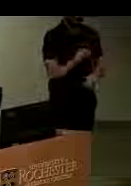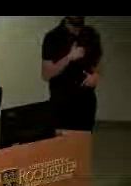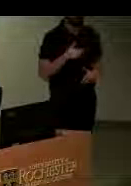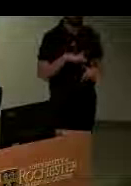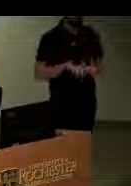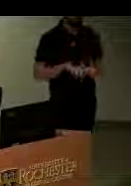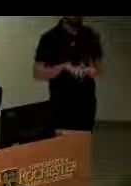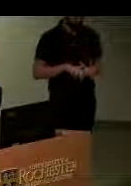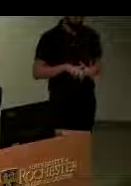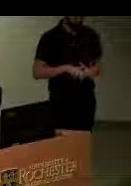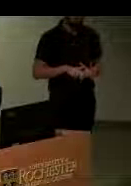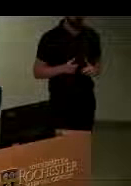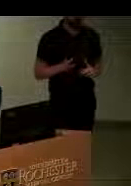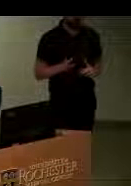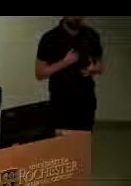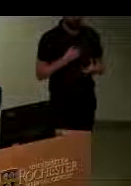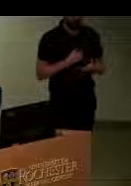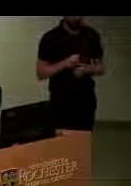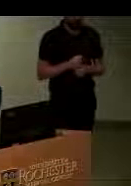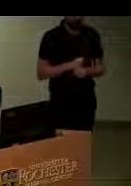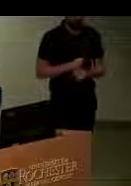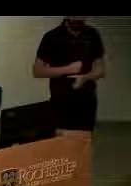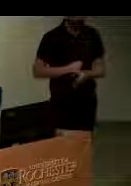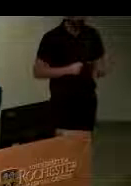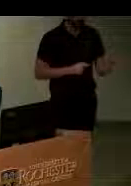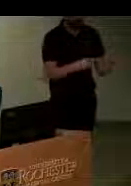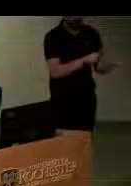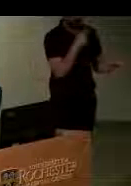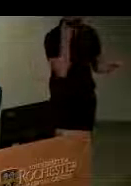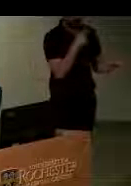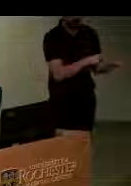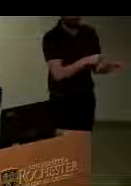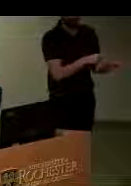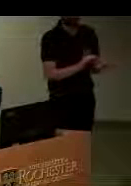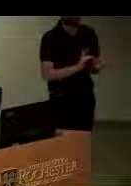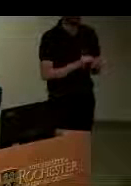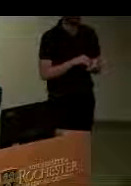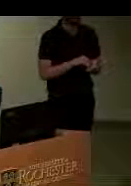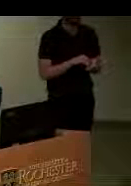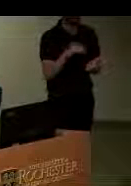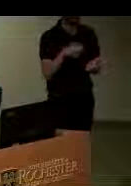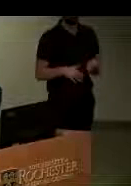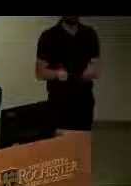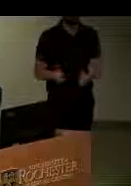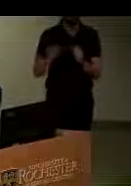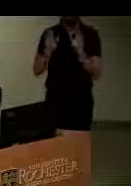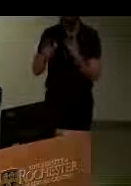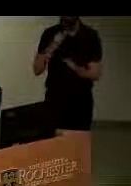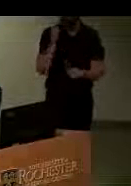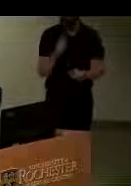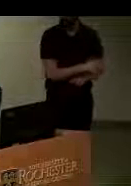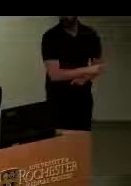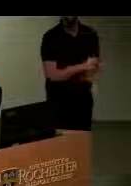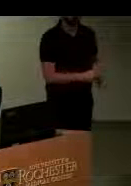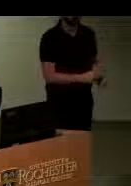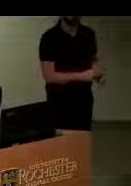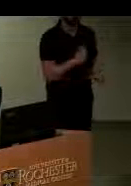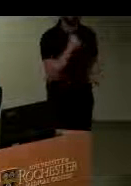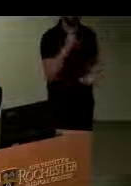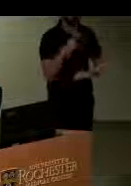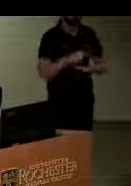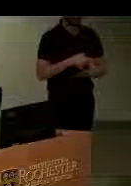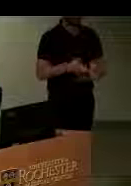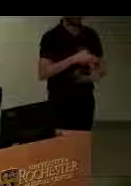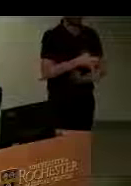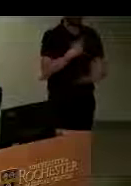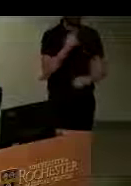there and you handed them a cup of coffee and said, go home. The medical student's so good, I don't need you. But the day before, I would tell